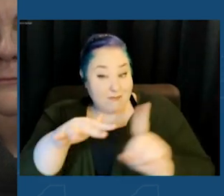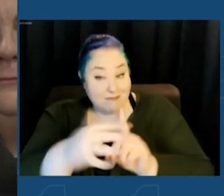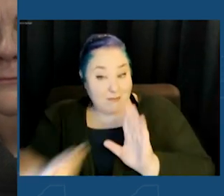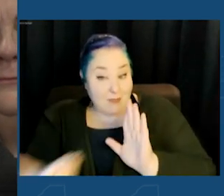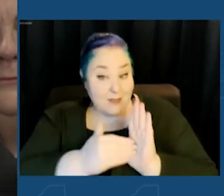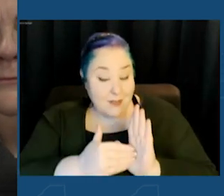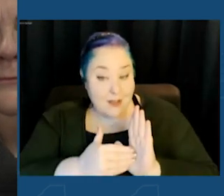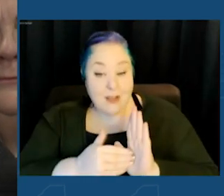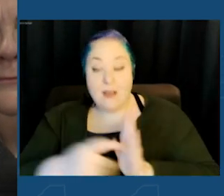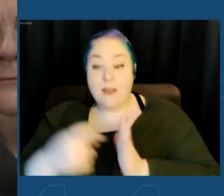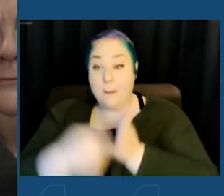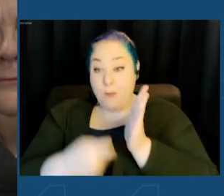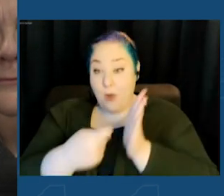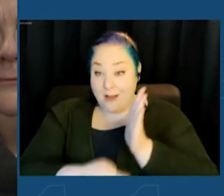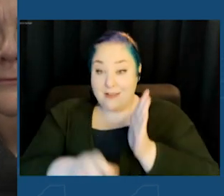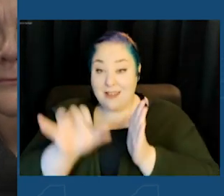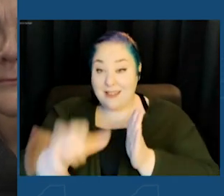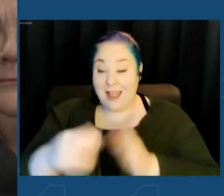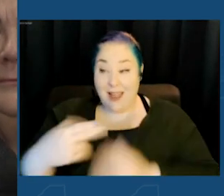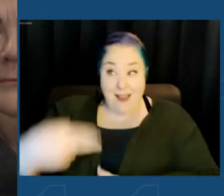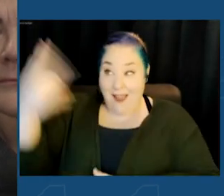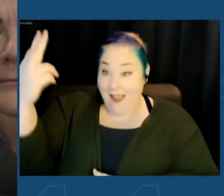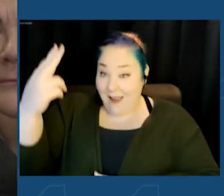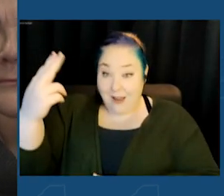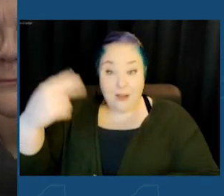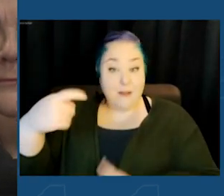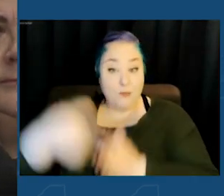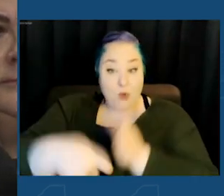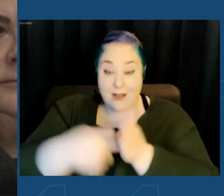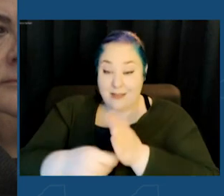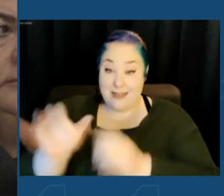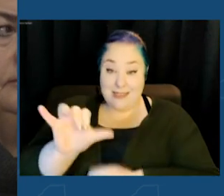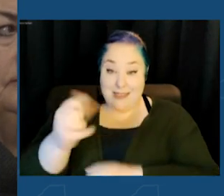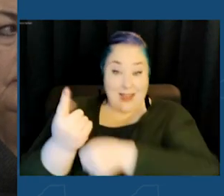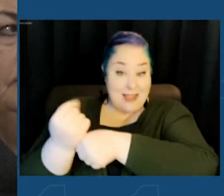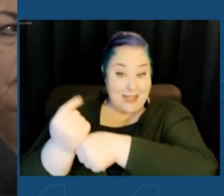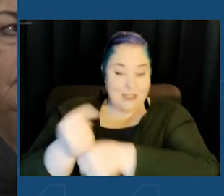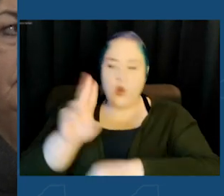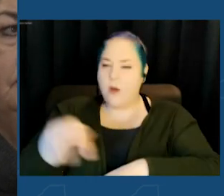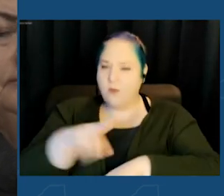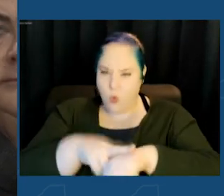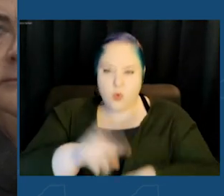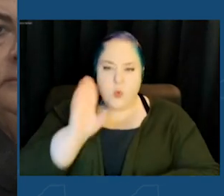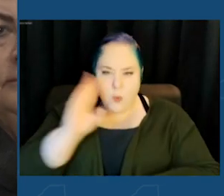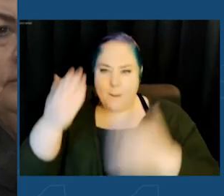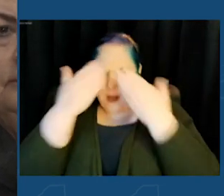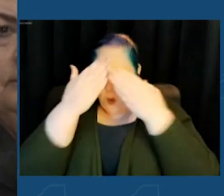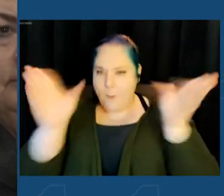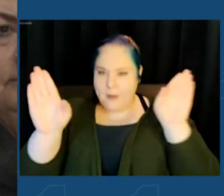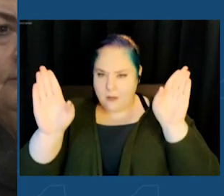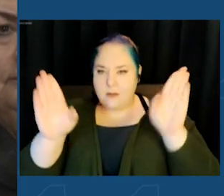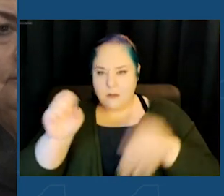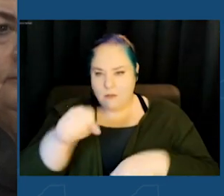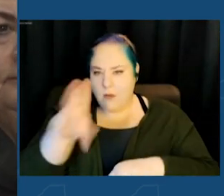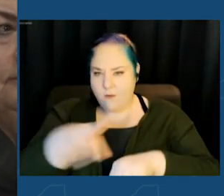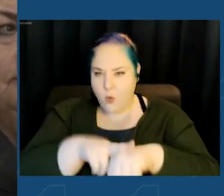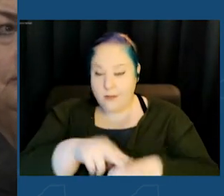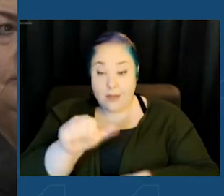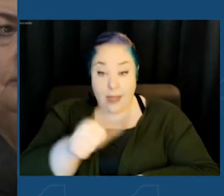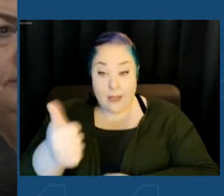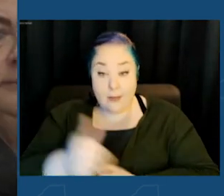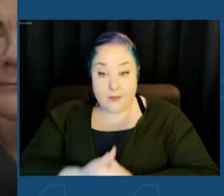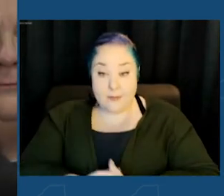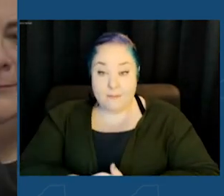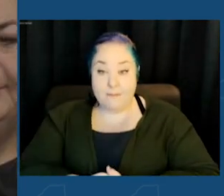in those record high levels that we dealt with last year of course we're going to be open-minded to it so anything else